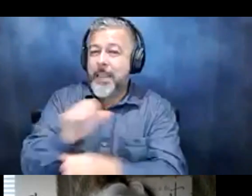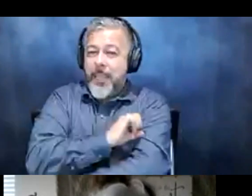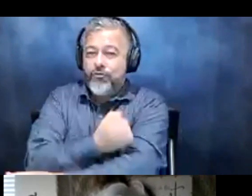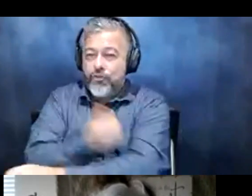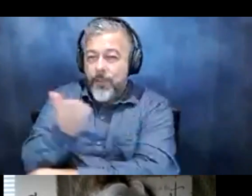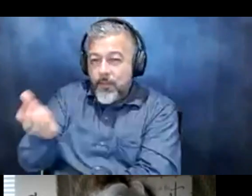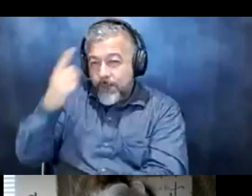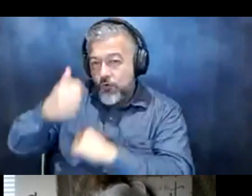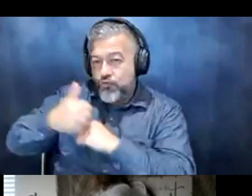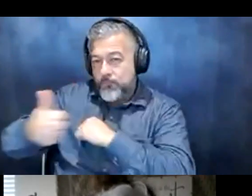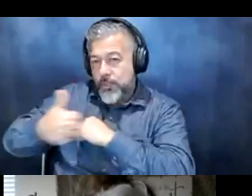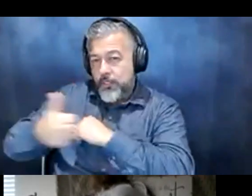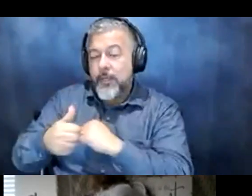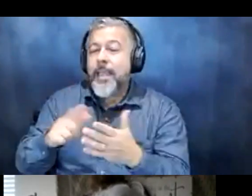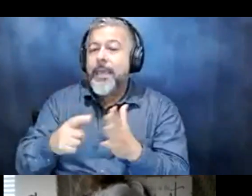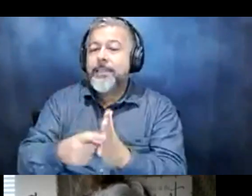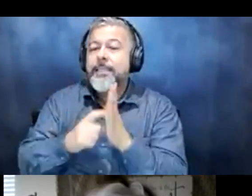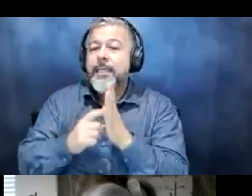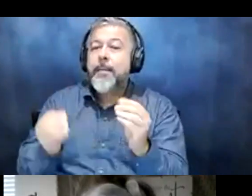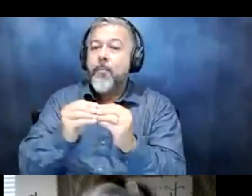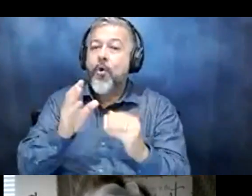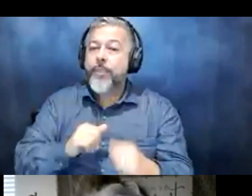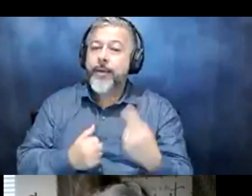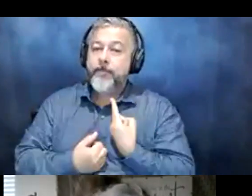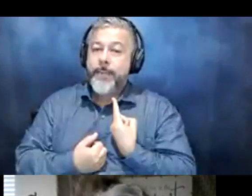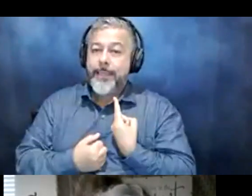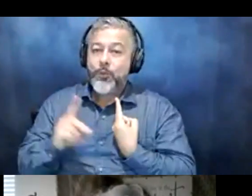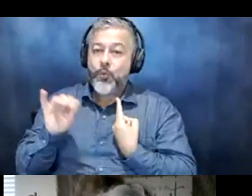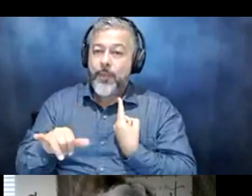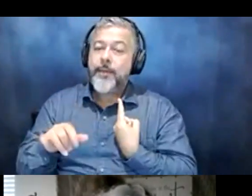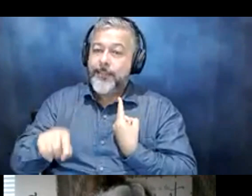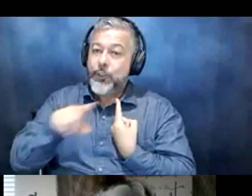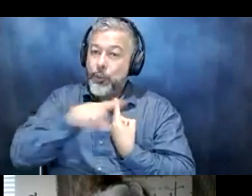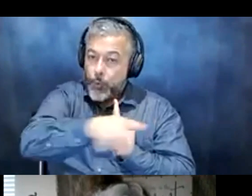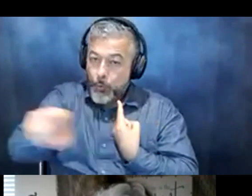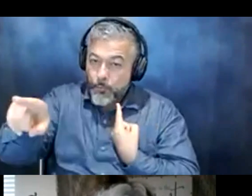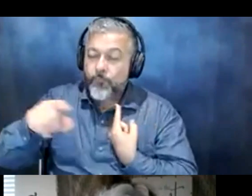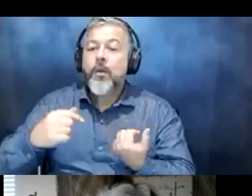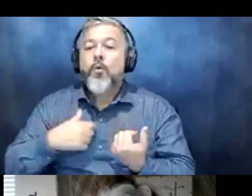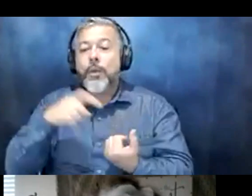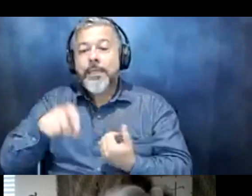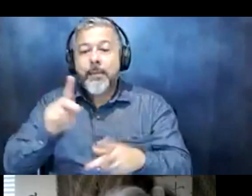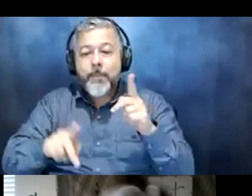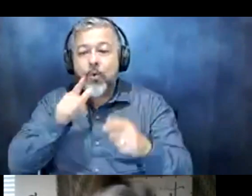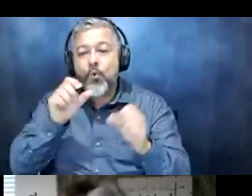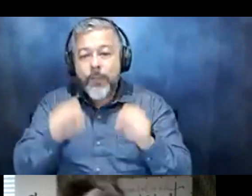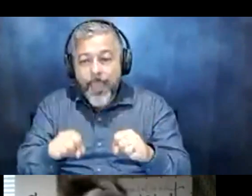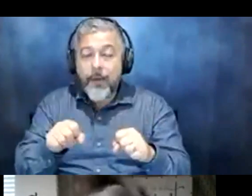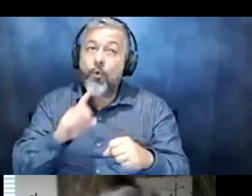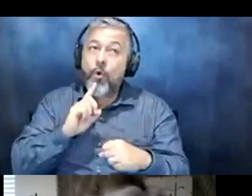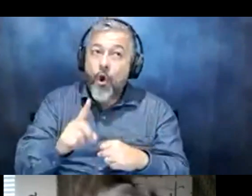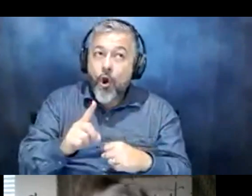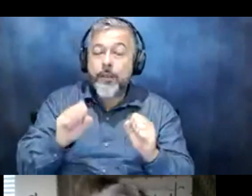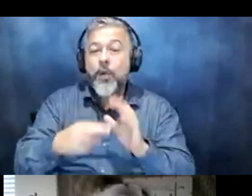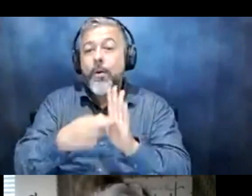transportation, and it's going to take more than this girl to do that. So we are looking for people who can